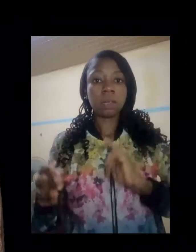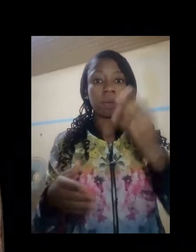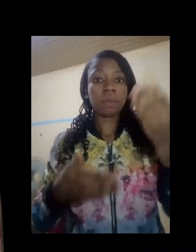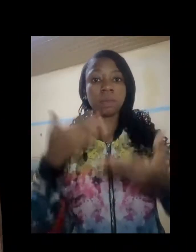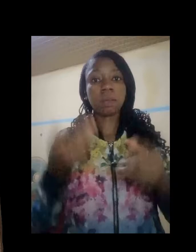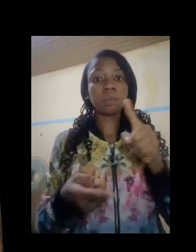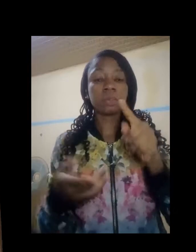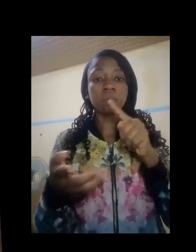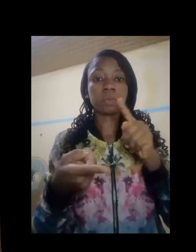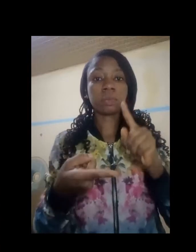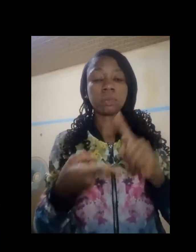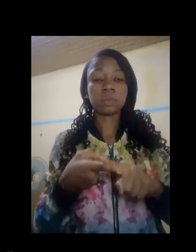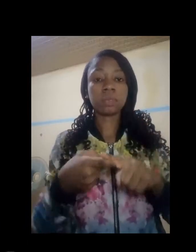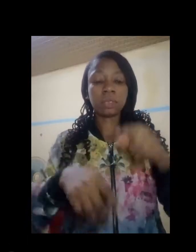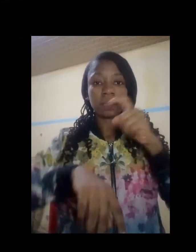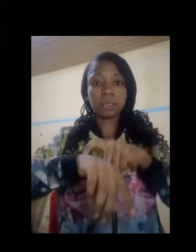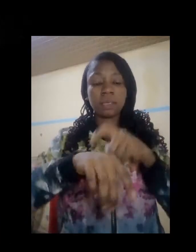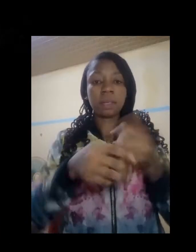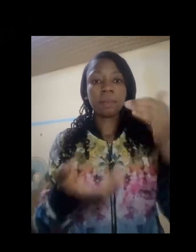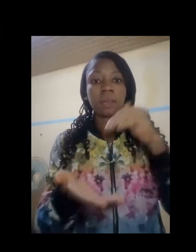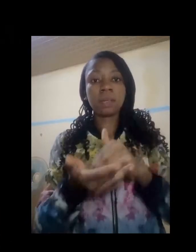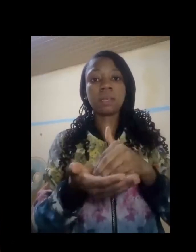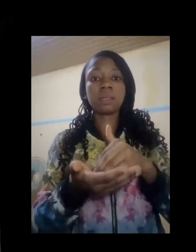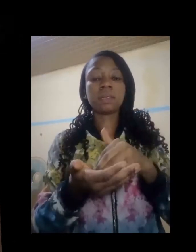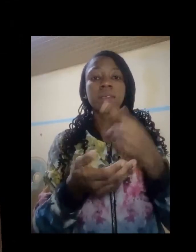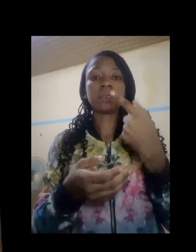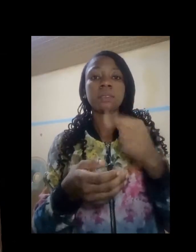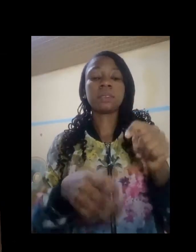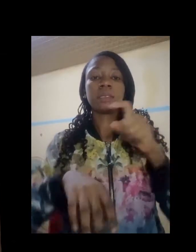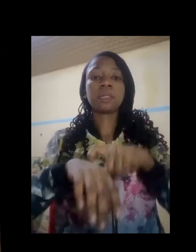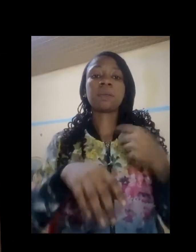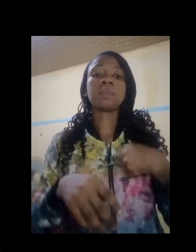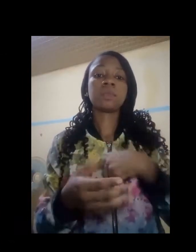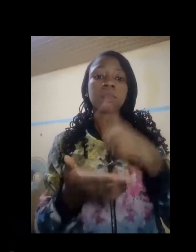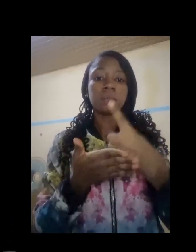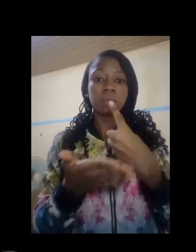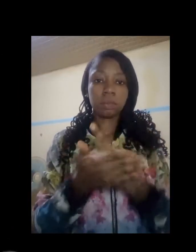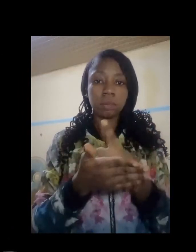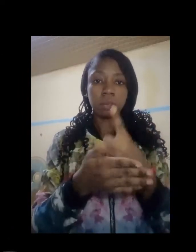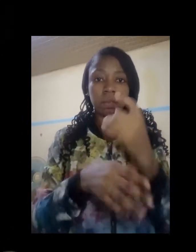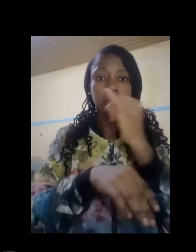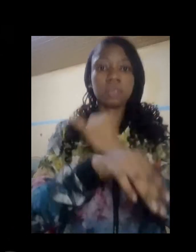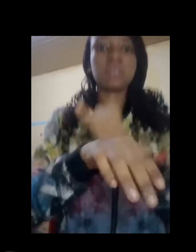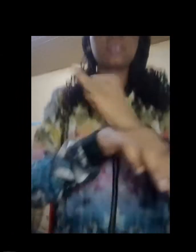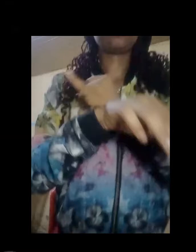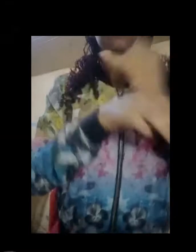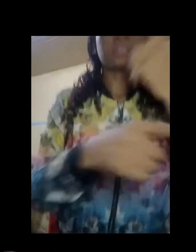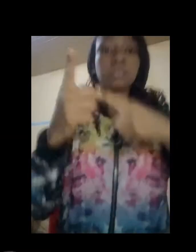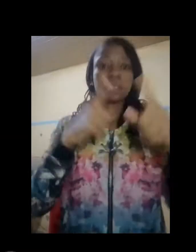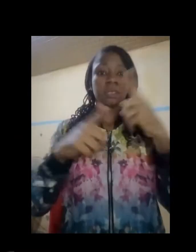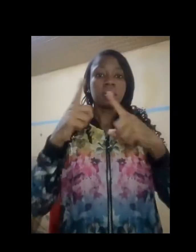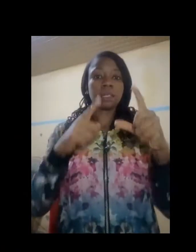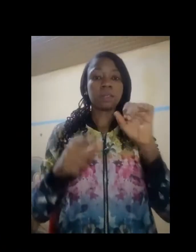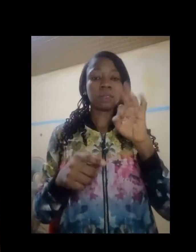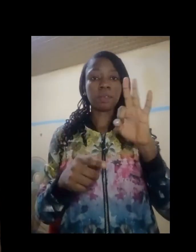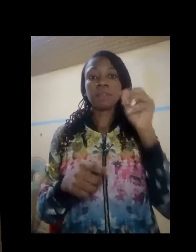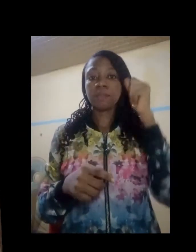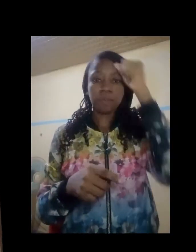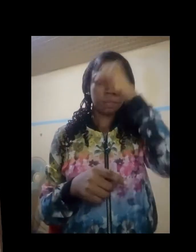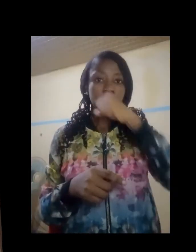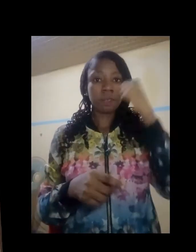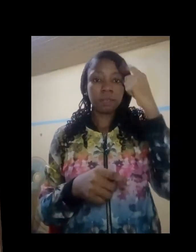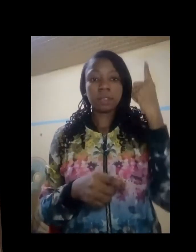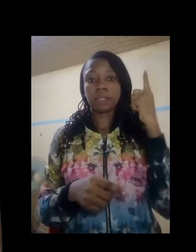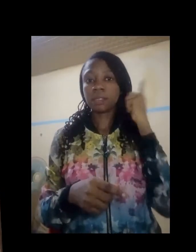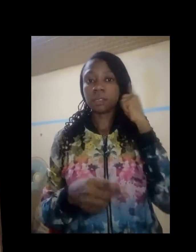Hello, I welcome you to this moment again, the moment we discuss Indigenous Sign Languages